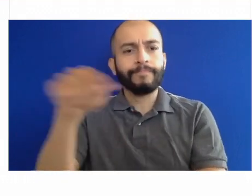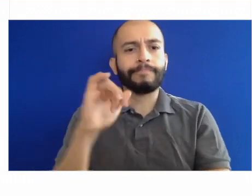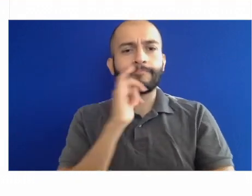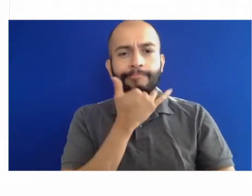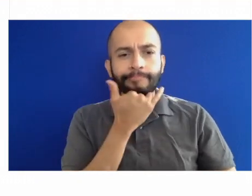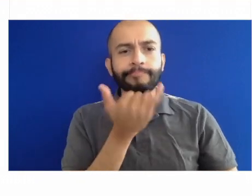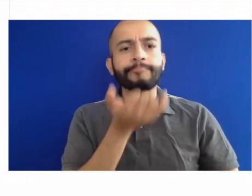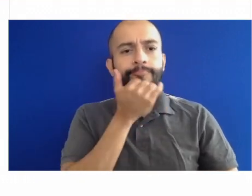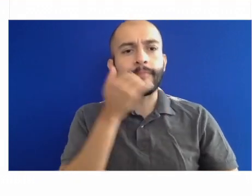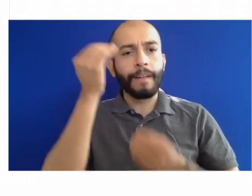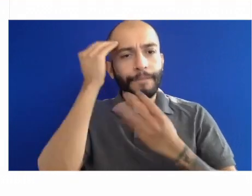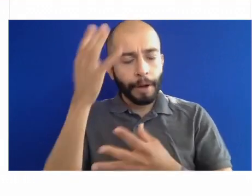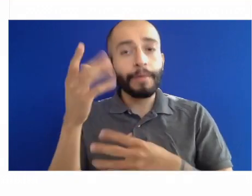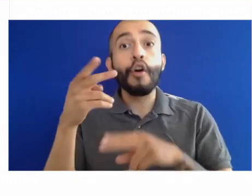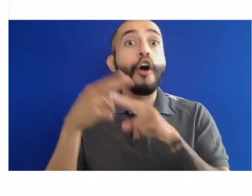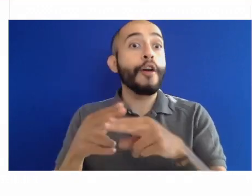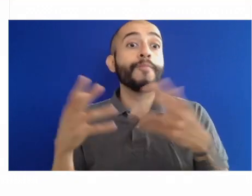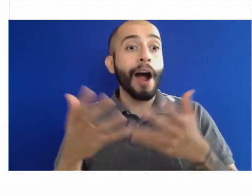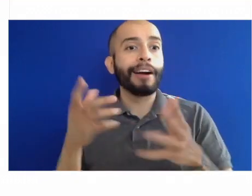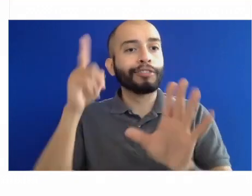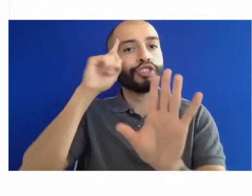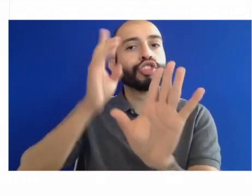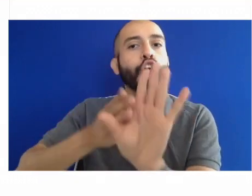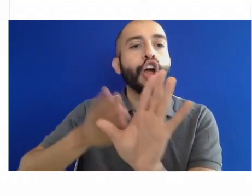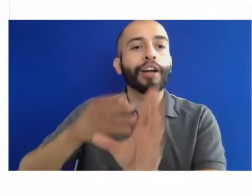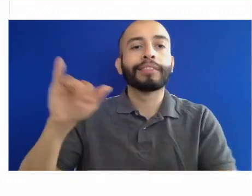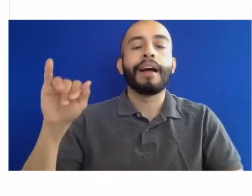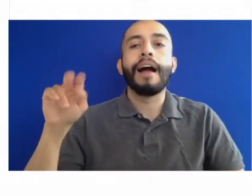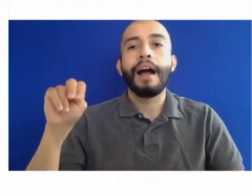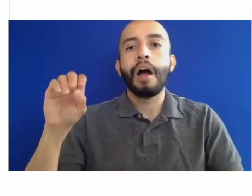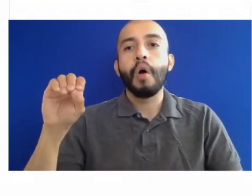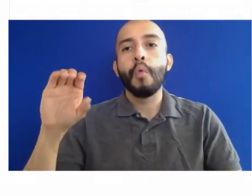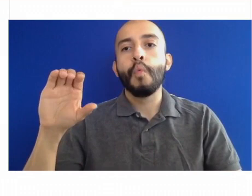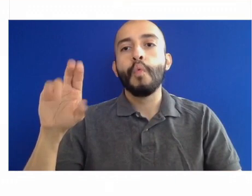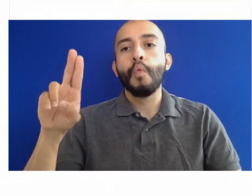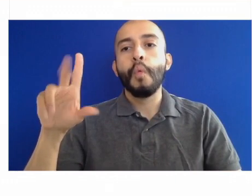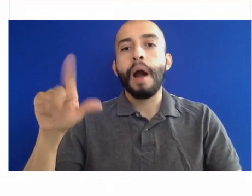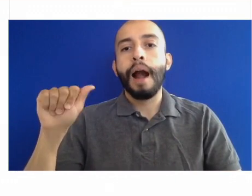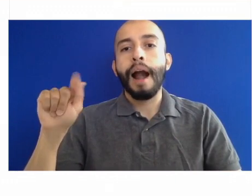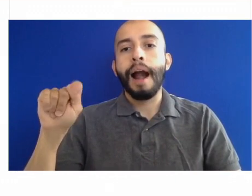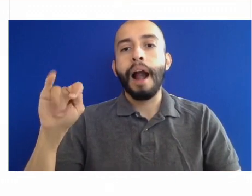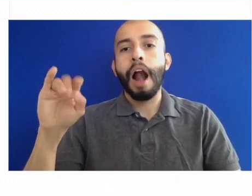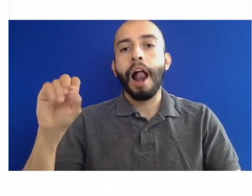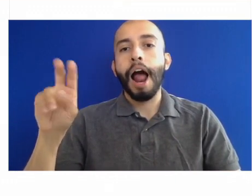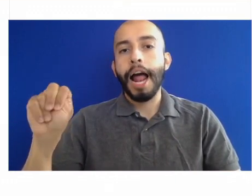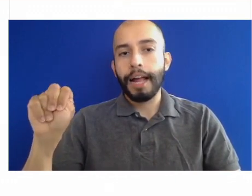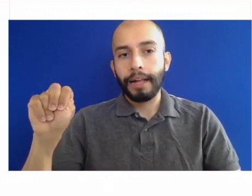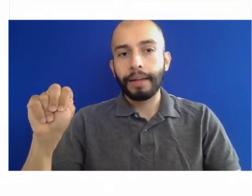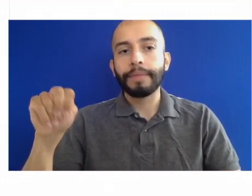medical vaccine, right? You vaccinate people by injecting them the weakened version of a particular virus.